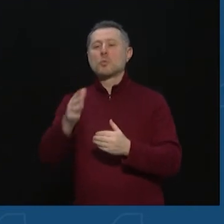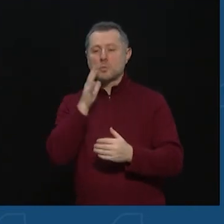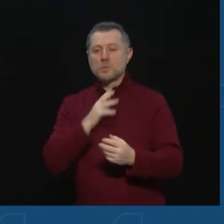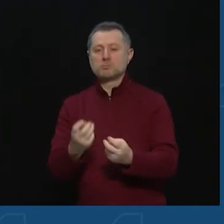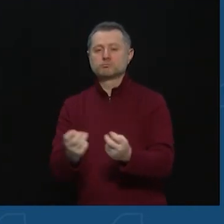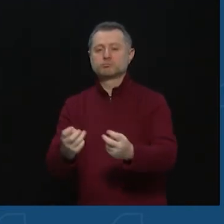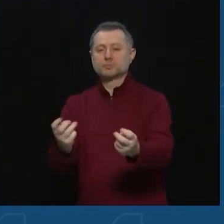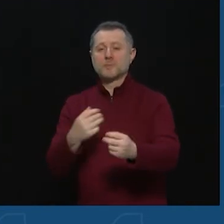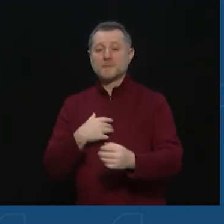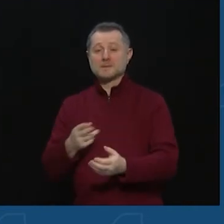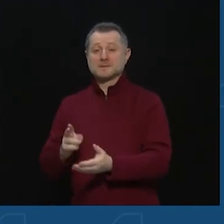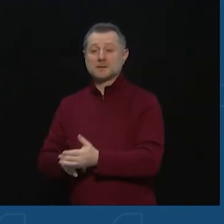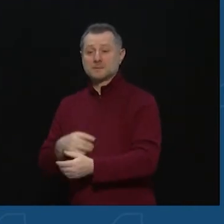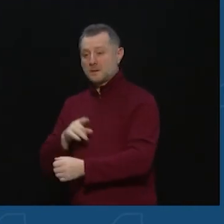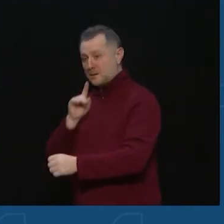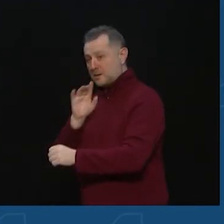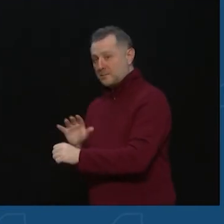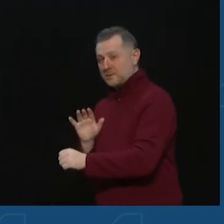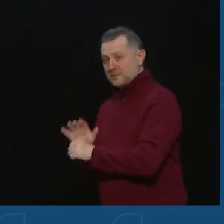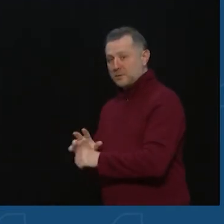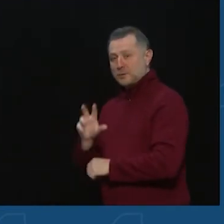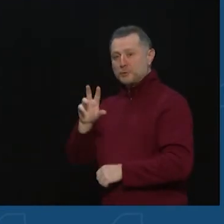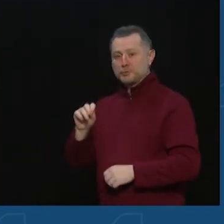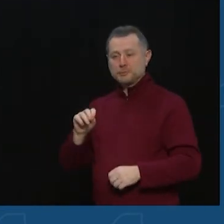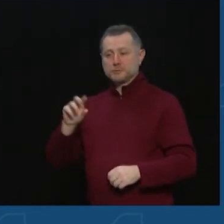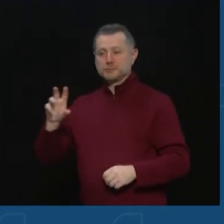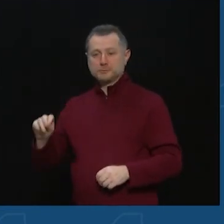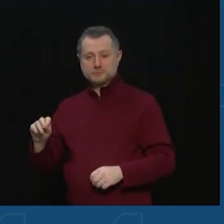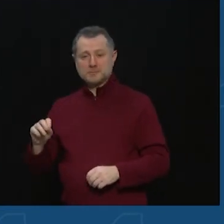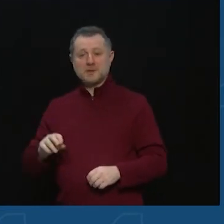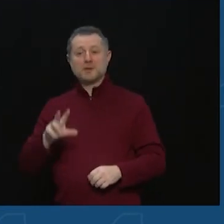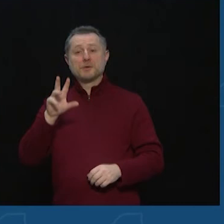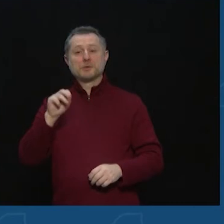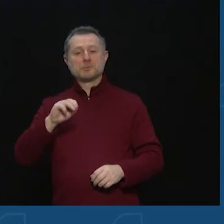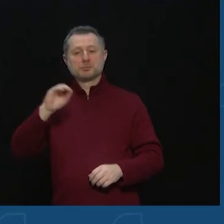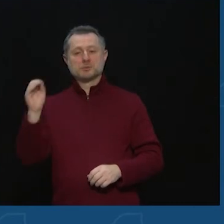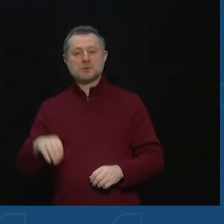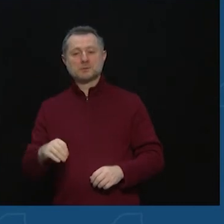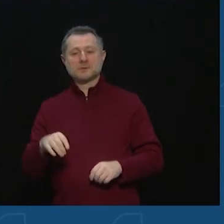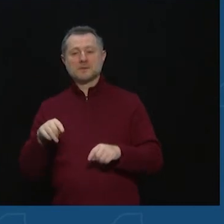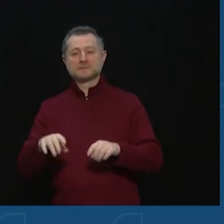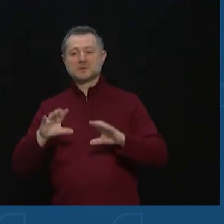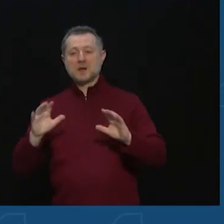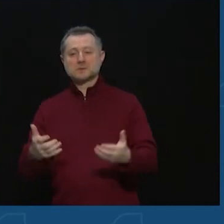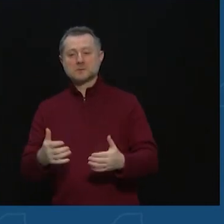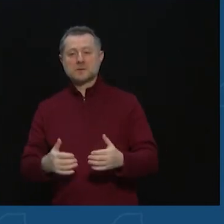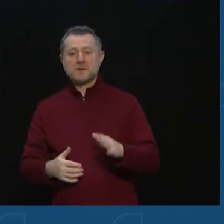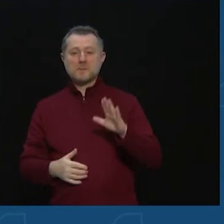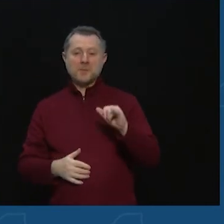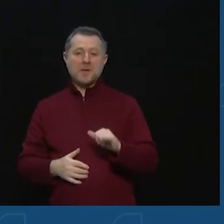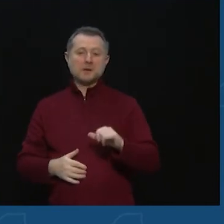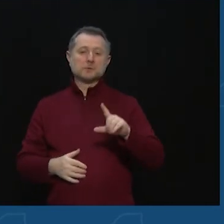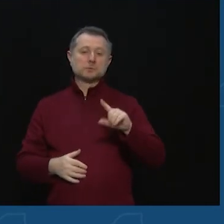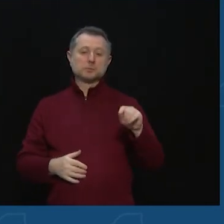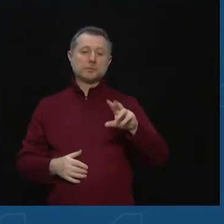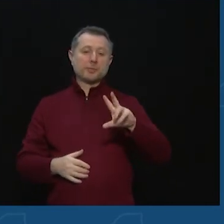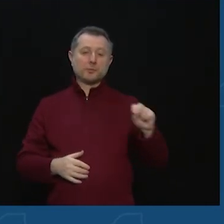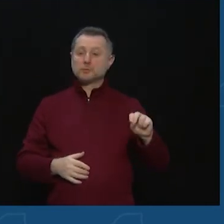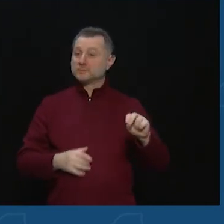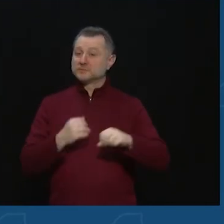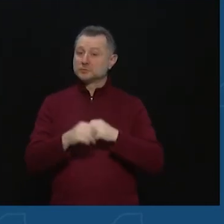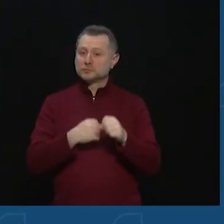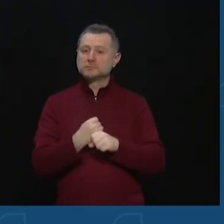30. 30% of our class by the year 2030, and perhaps even earlier, will be women, because we're going to do